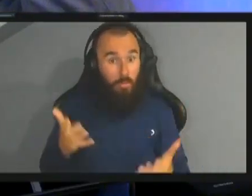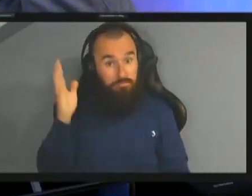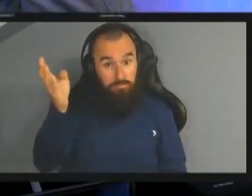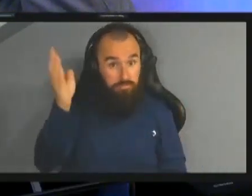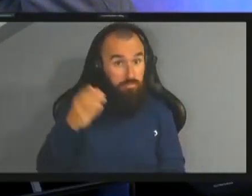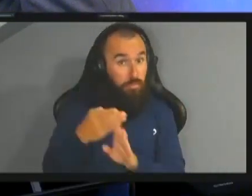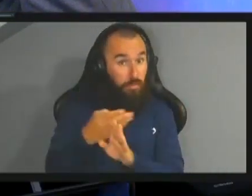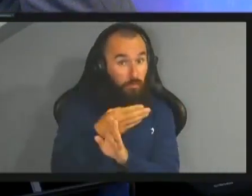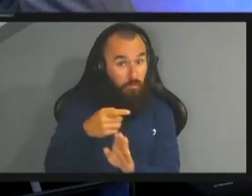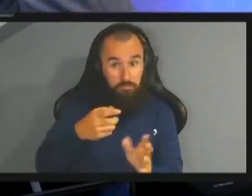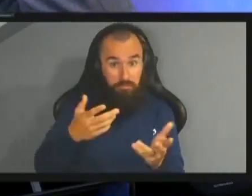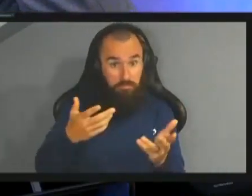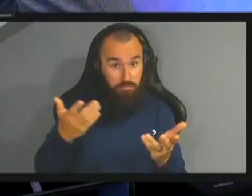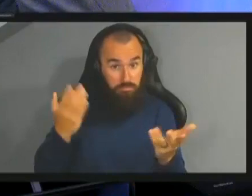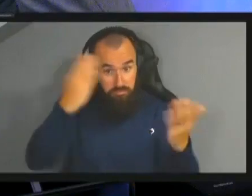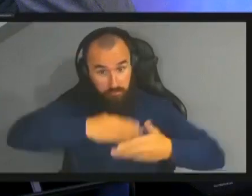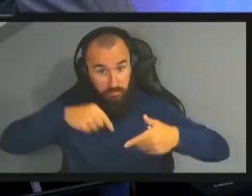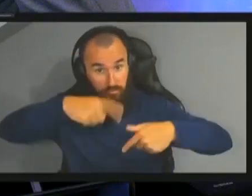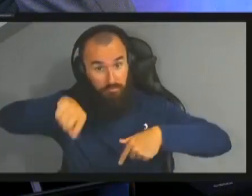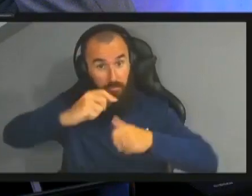council?